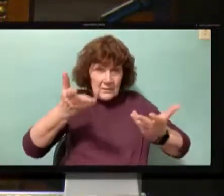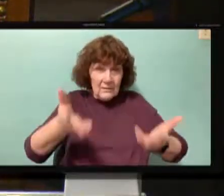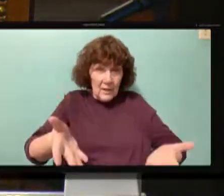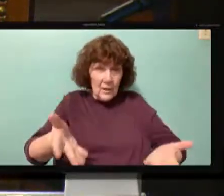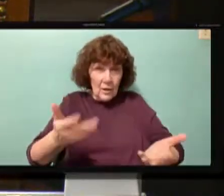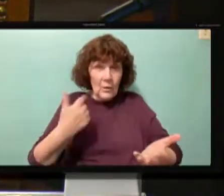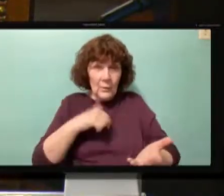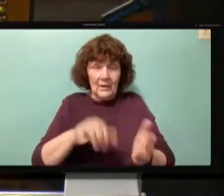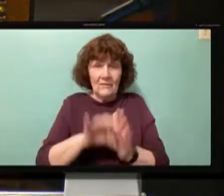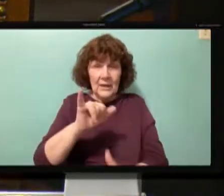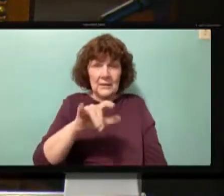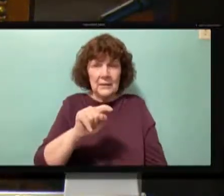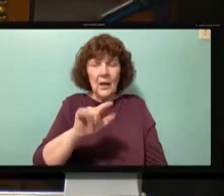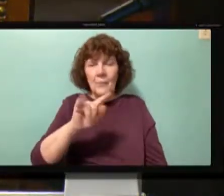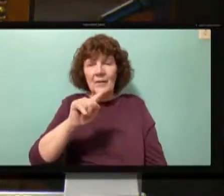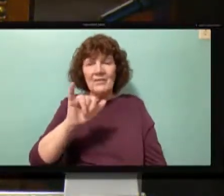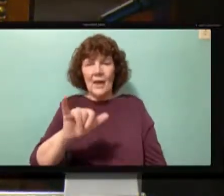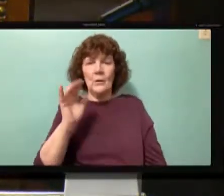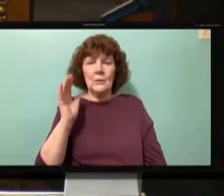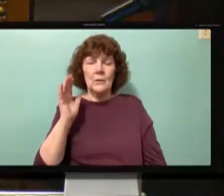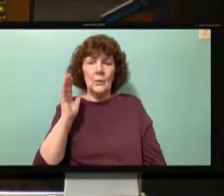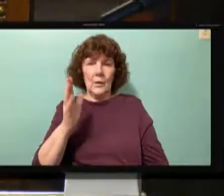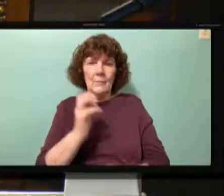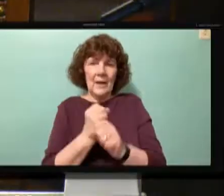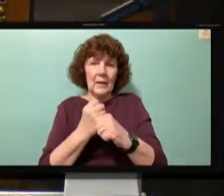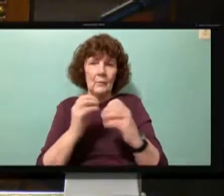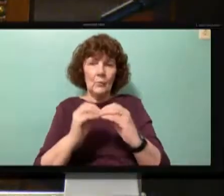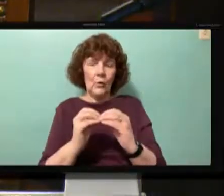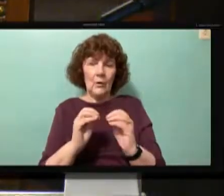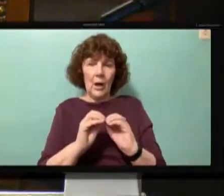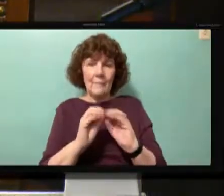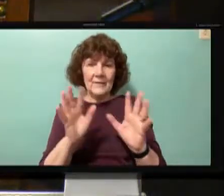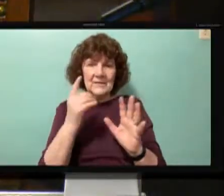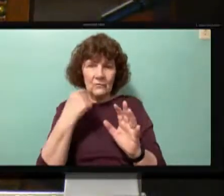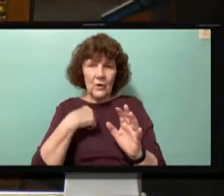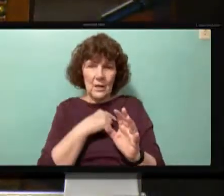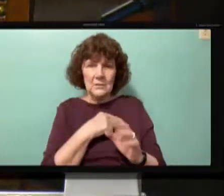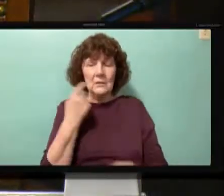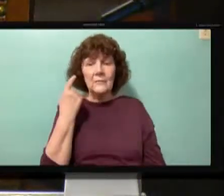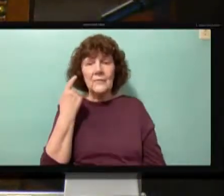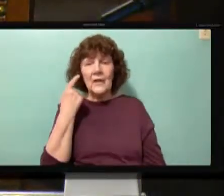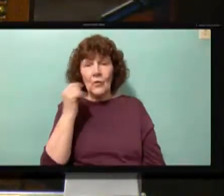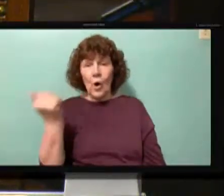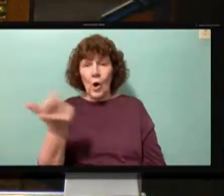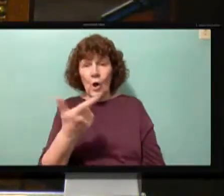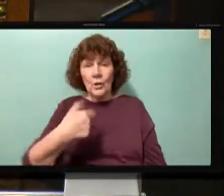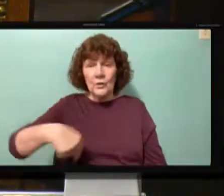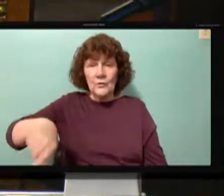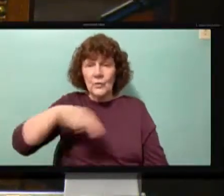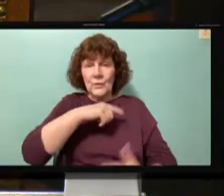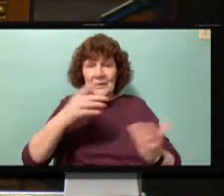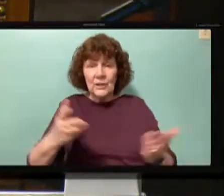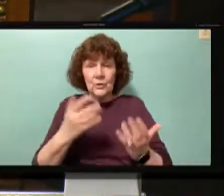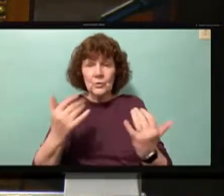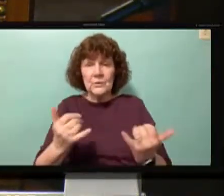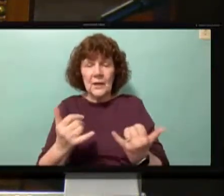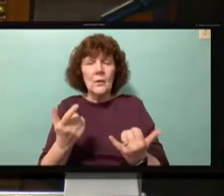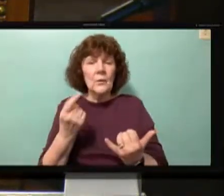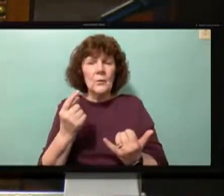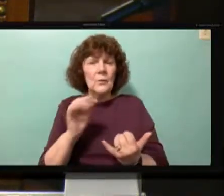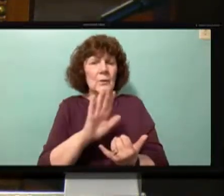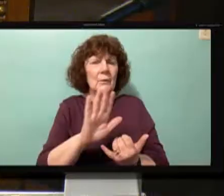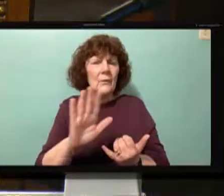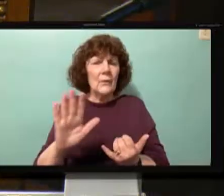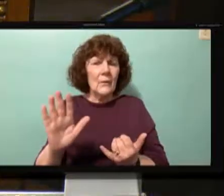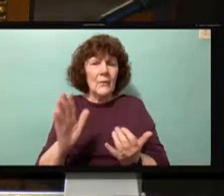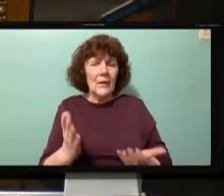us. For both of you who are, you know, all of you who are here today, what would be your recommendation for